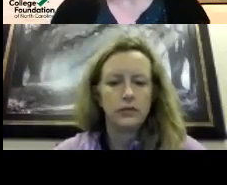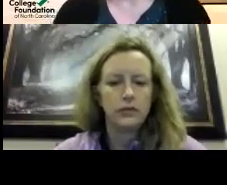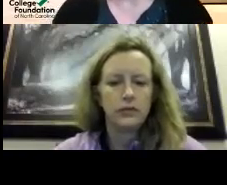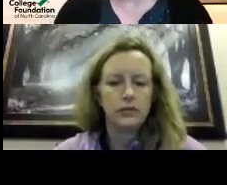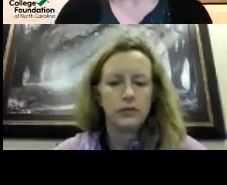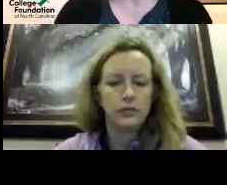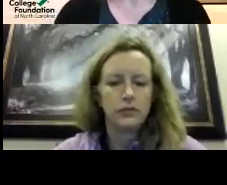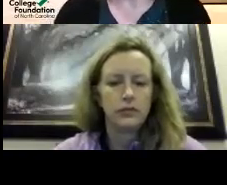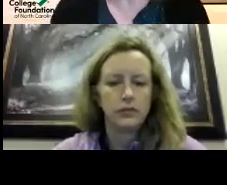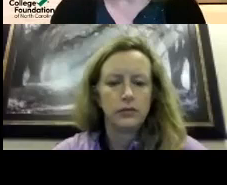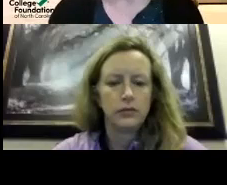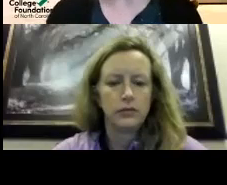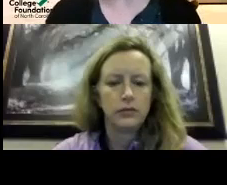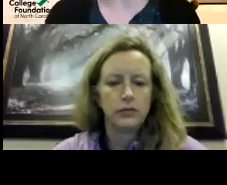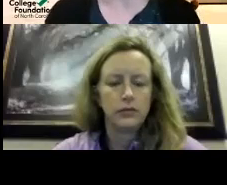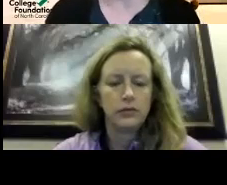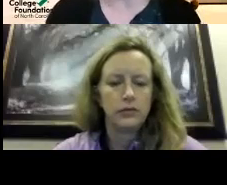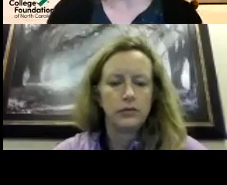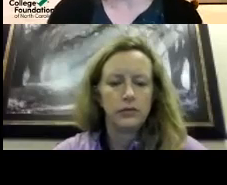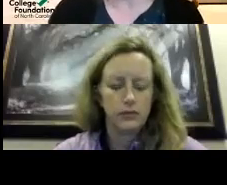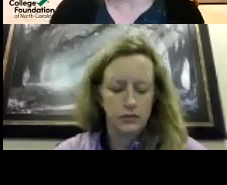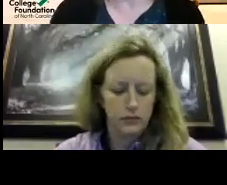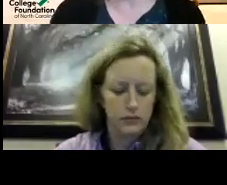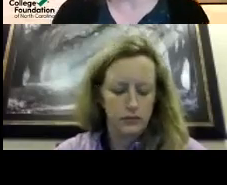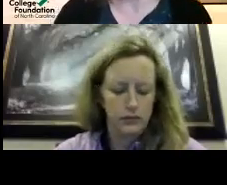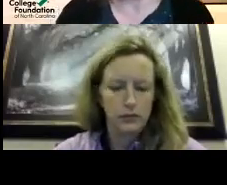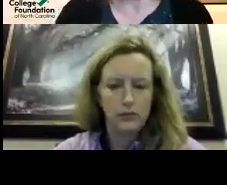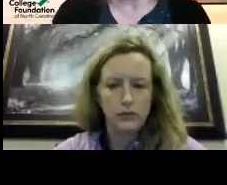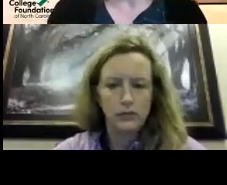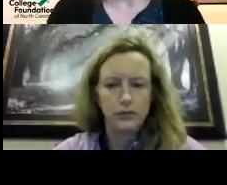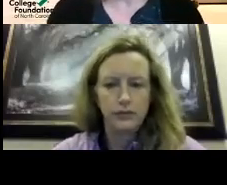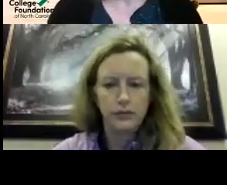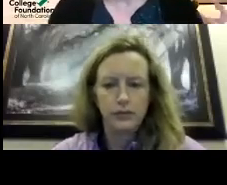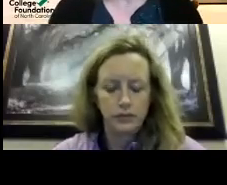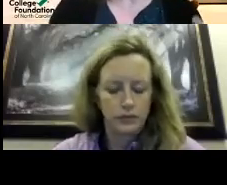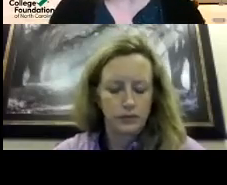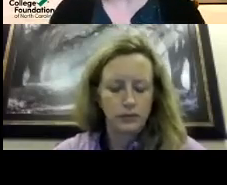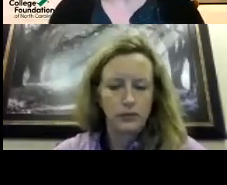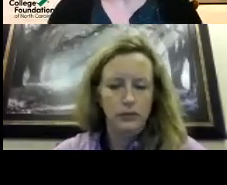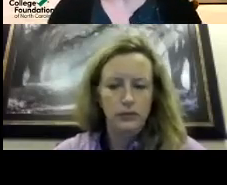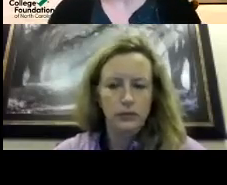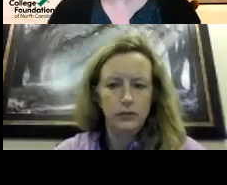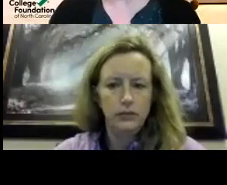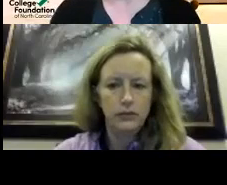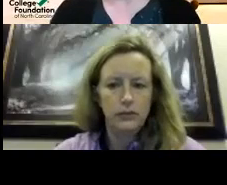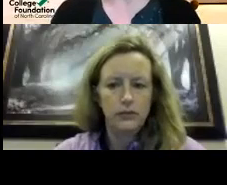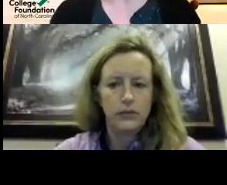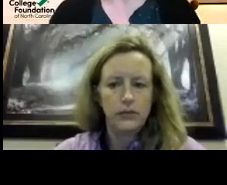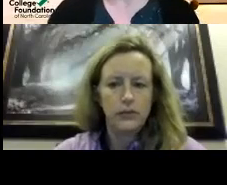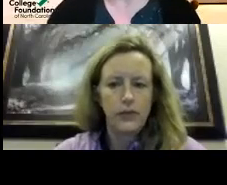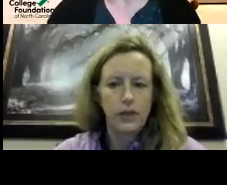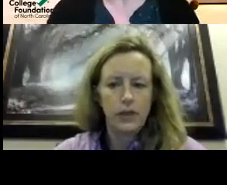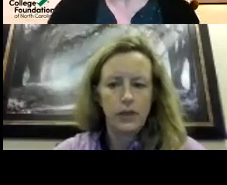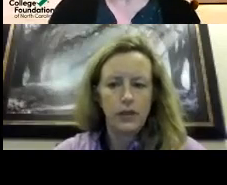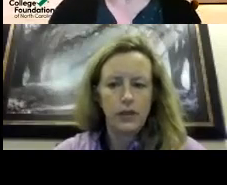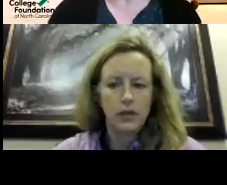know, what you're paying for and what you're trying to find financial aid for through the FAFSA. So you're not just necessarily paying for